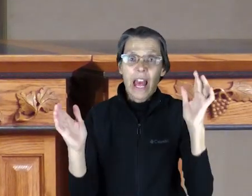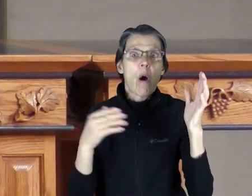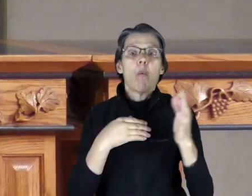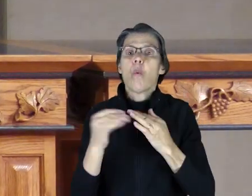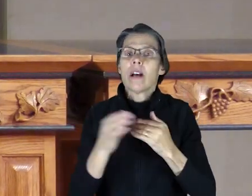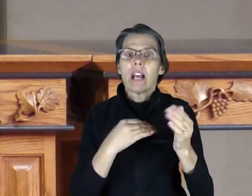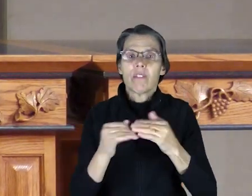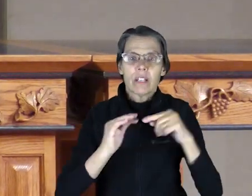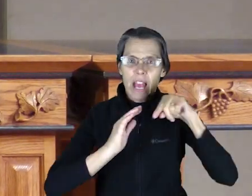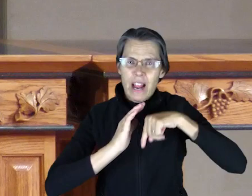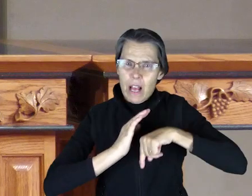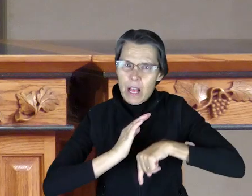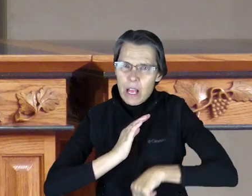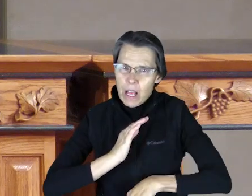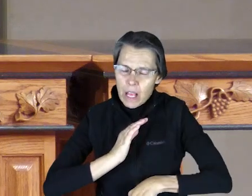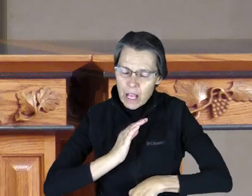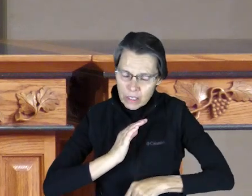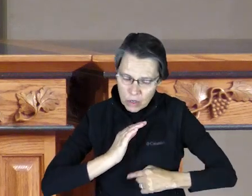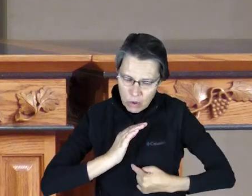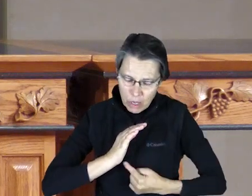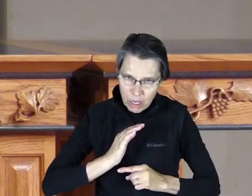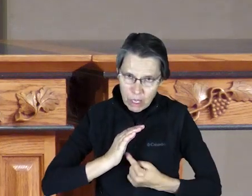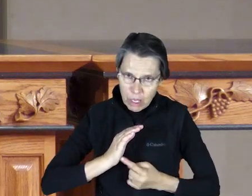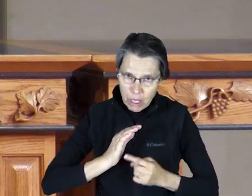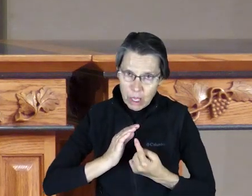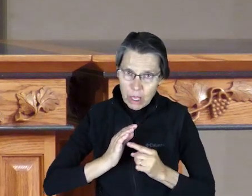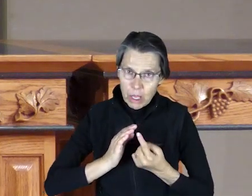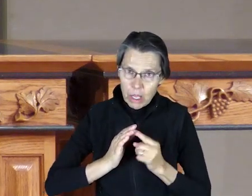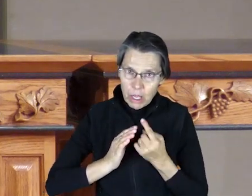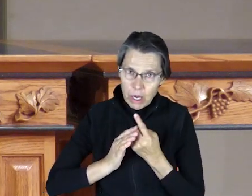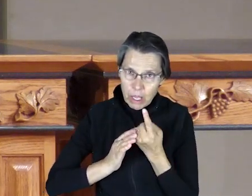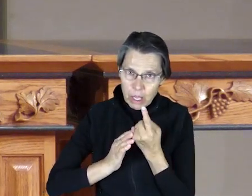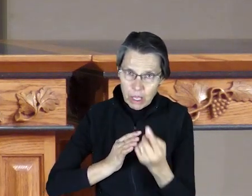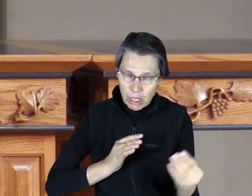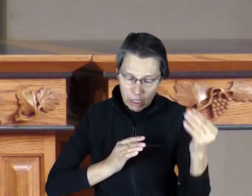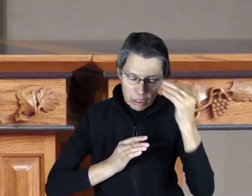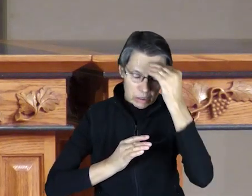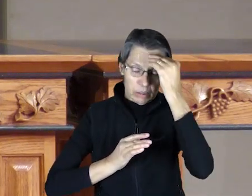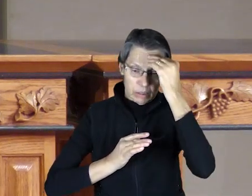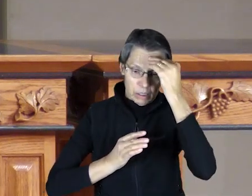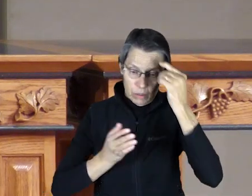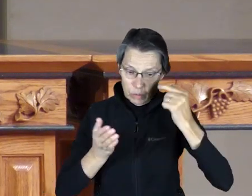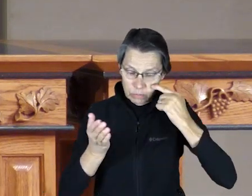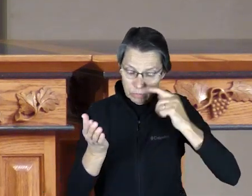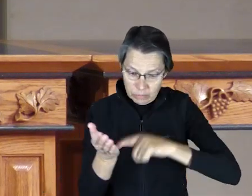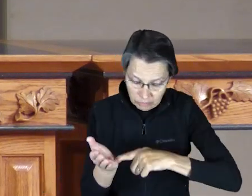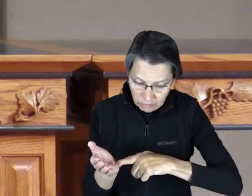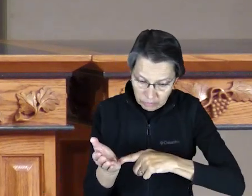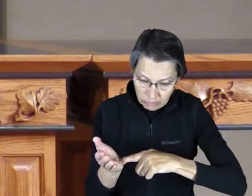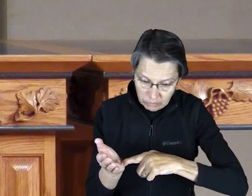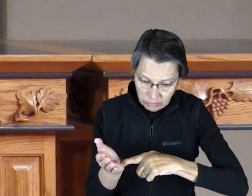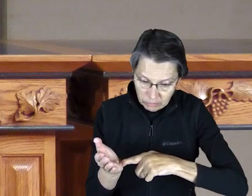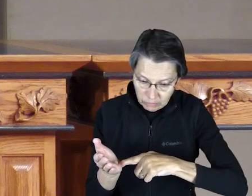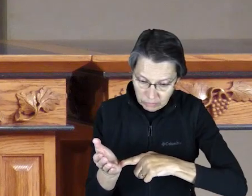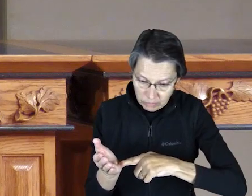to let what you need to let go rise to the top, to your awareness, to your consciousness.